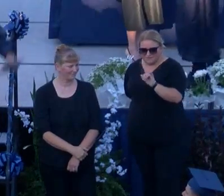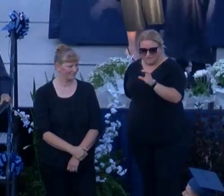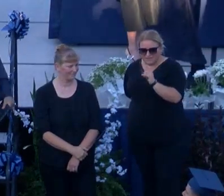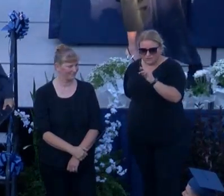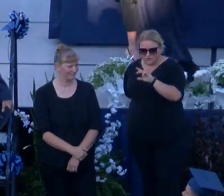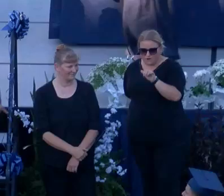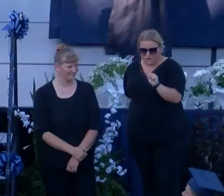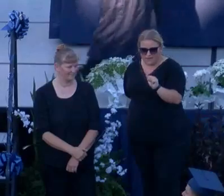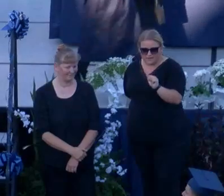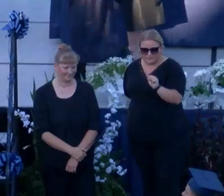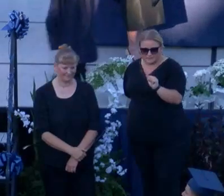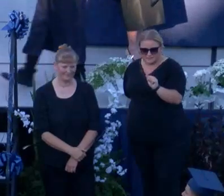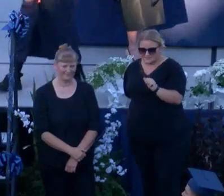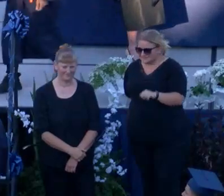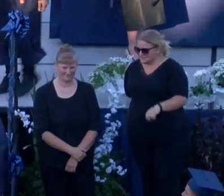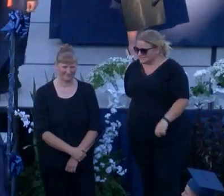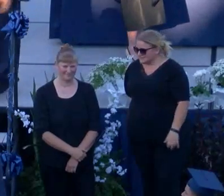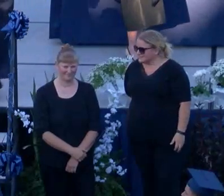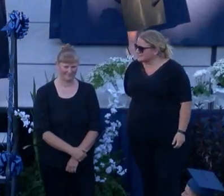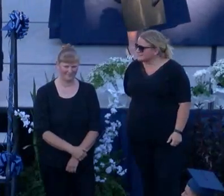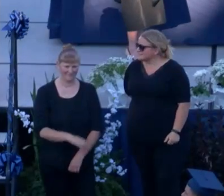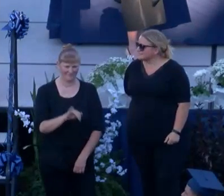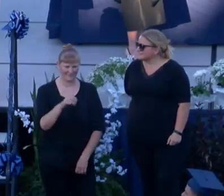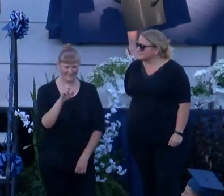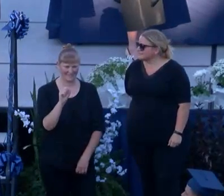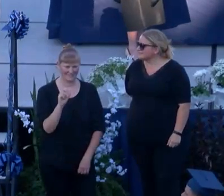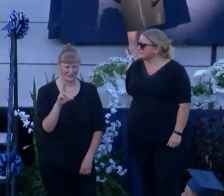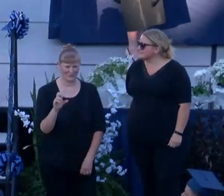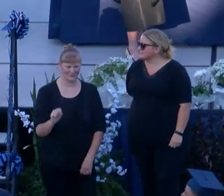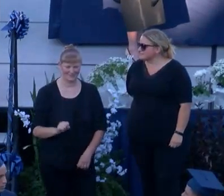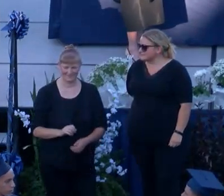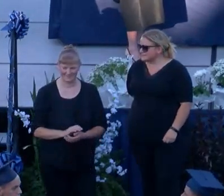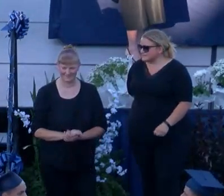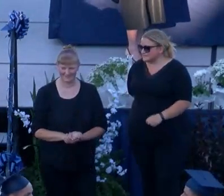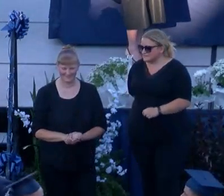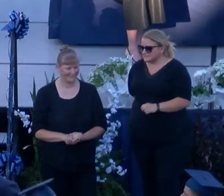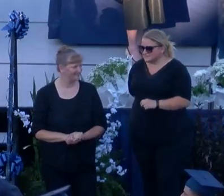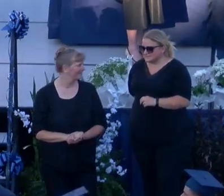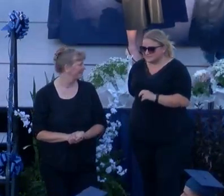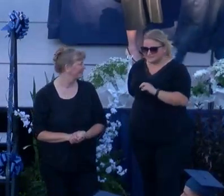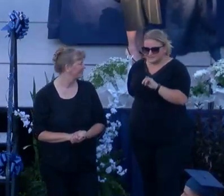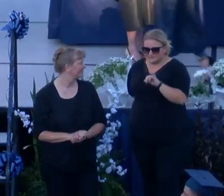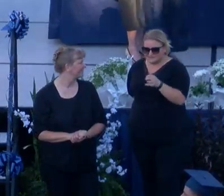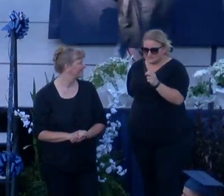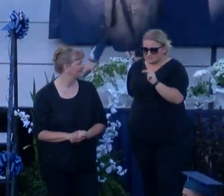Hollis. Brigitte Yanez. Chato Soto.